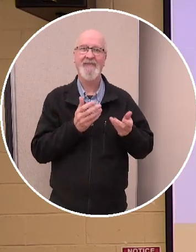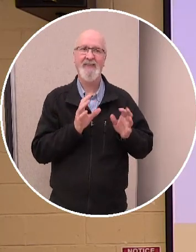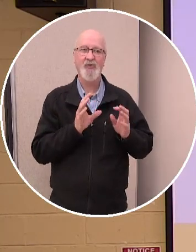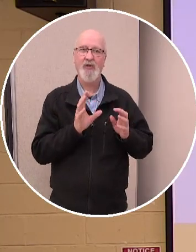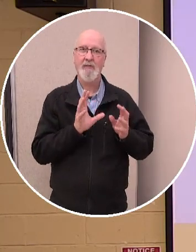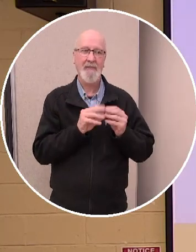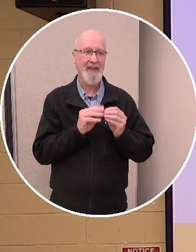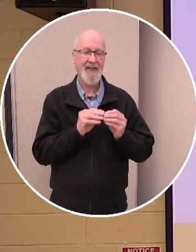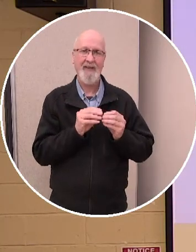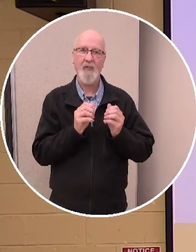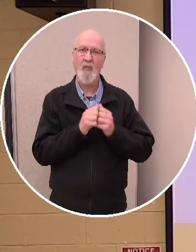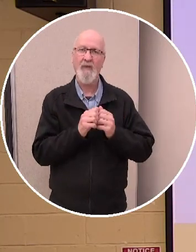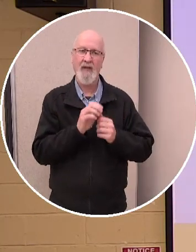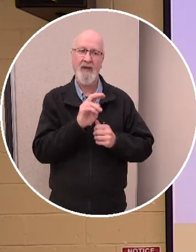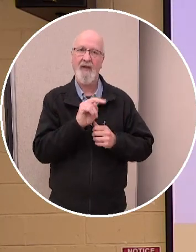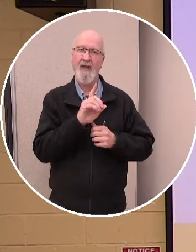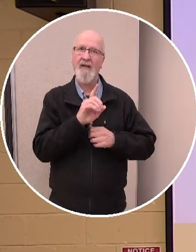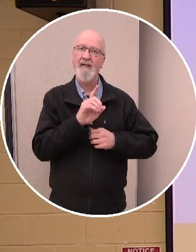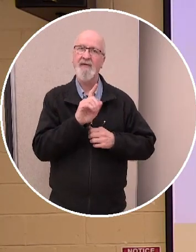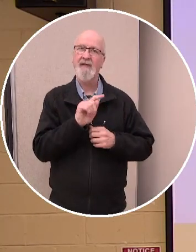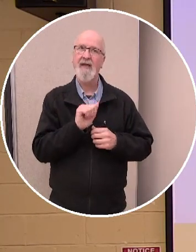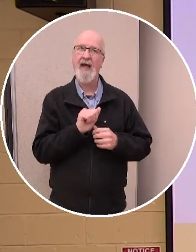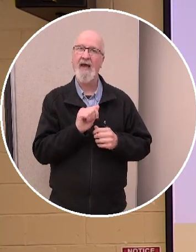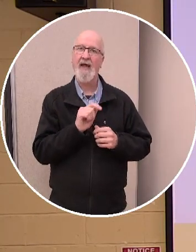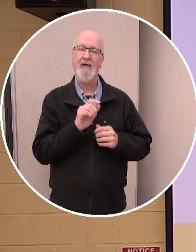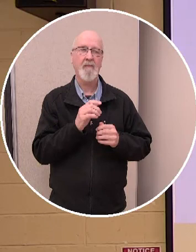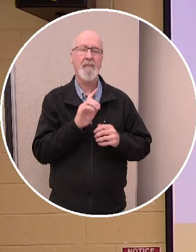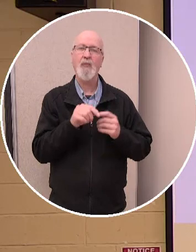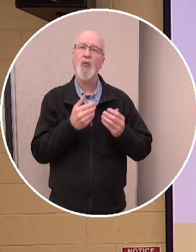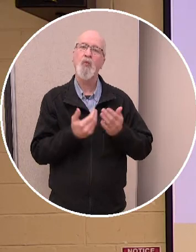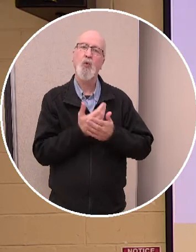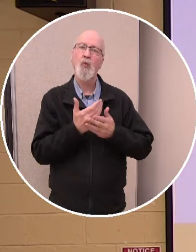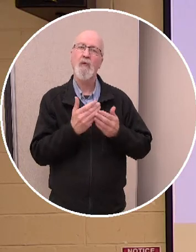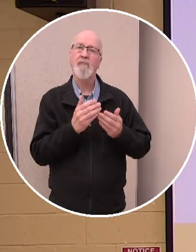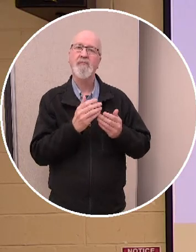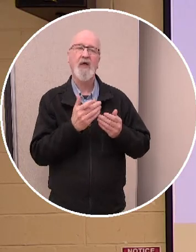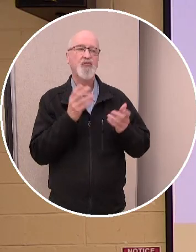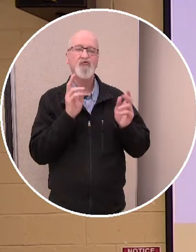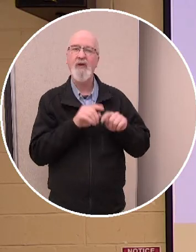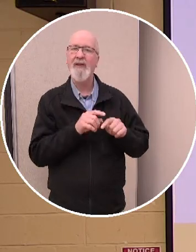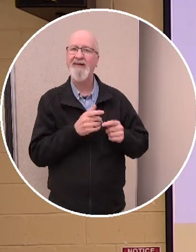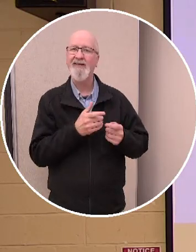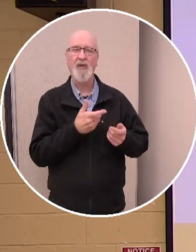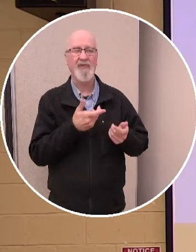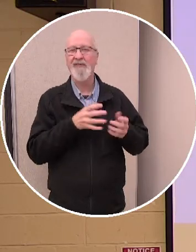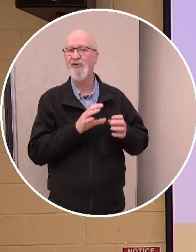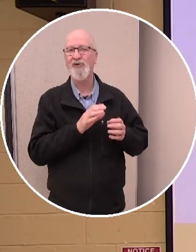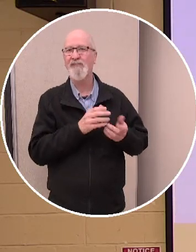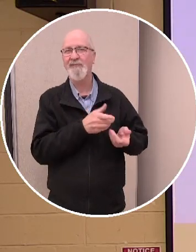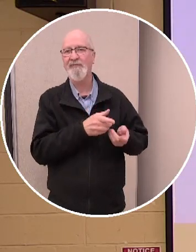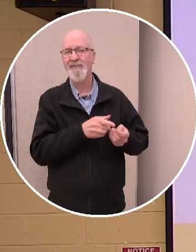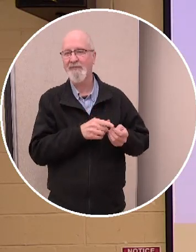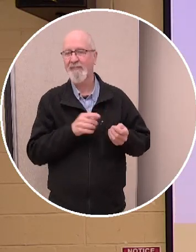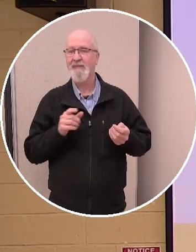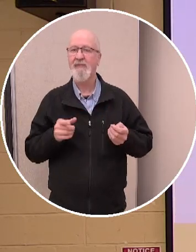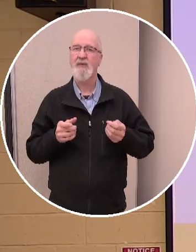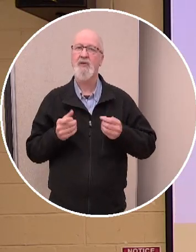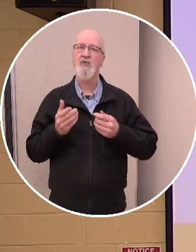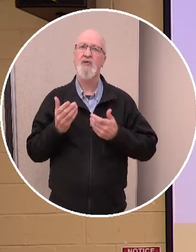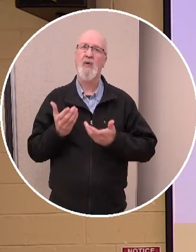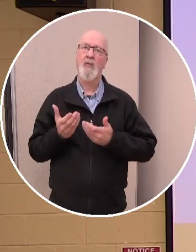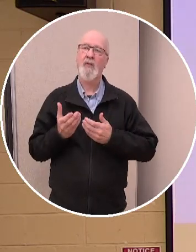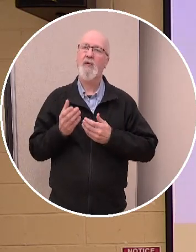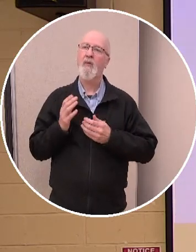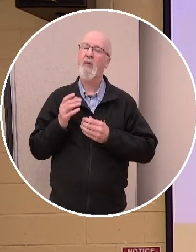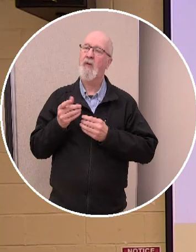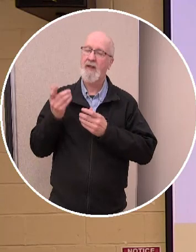meeting set up with our NLTA under the new collective agreement that had been on the books for a while. So correspondingly, we reflected with